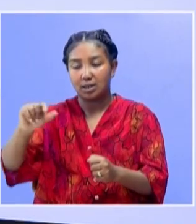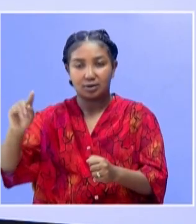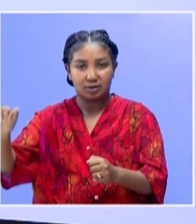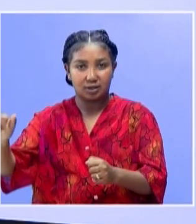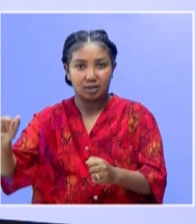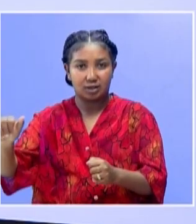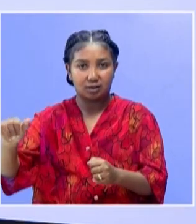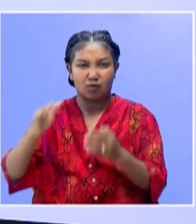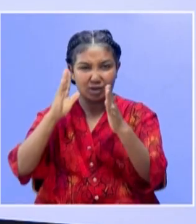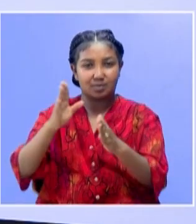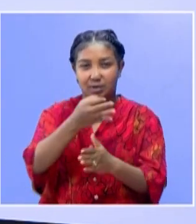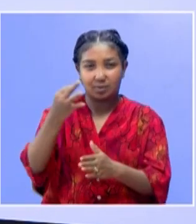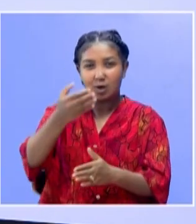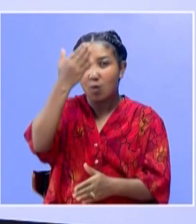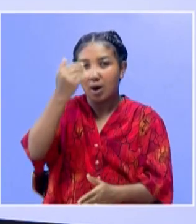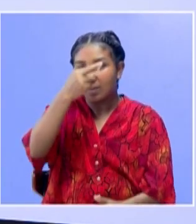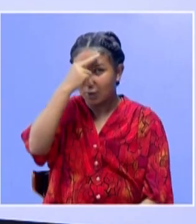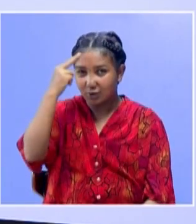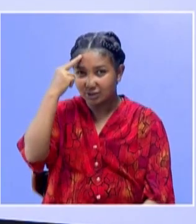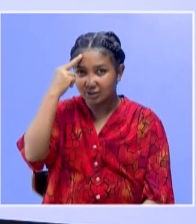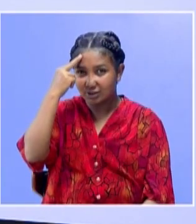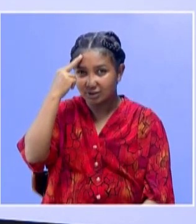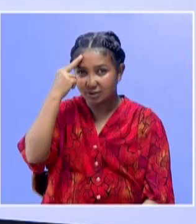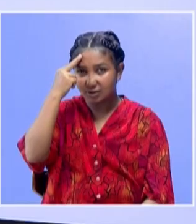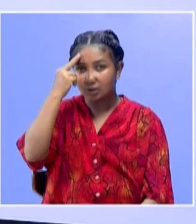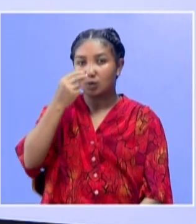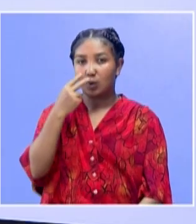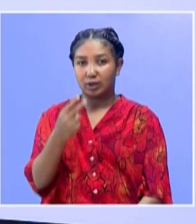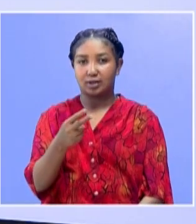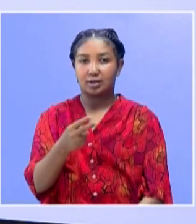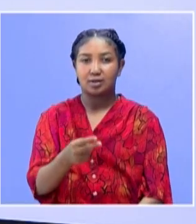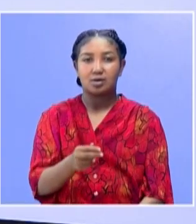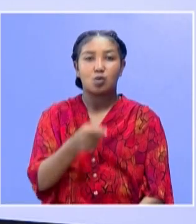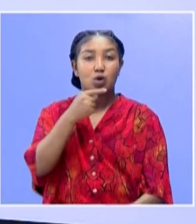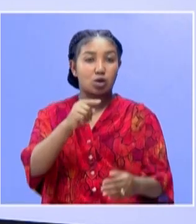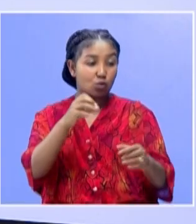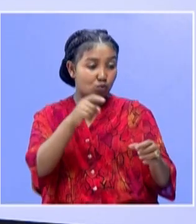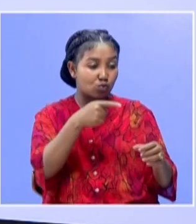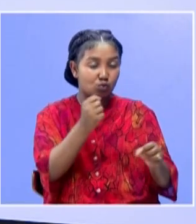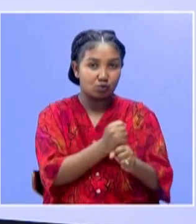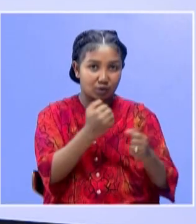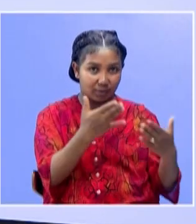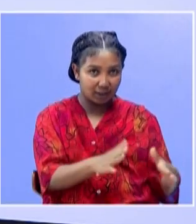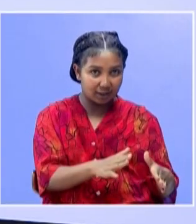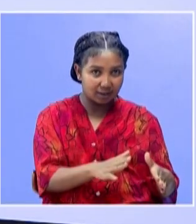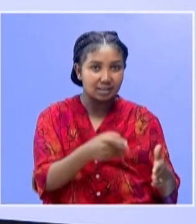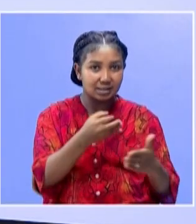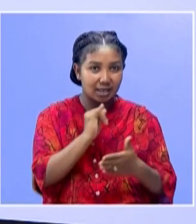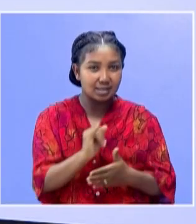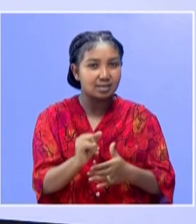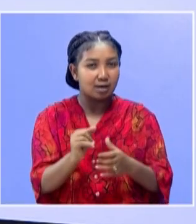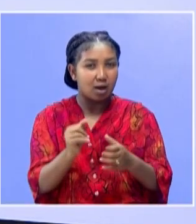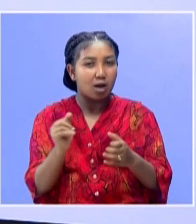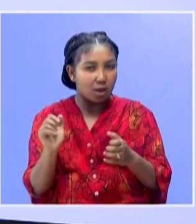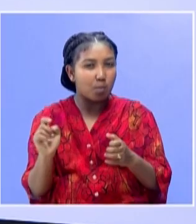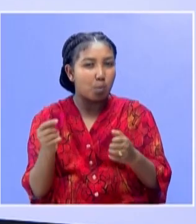word possibility. Why? Because, look, when you do something, there is a